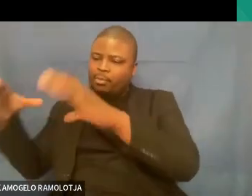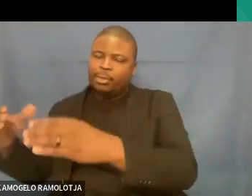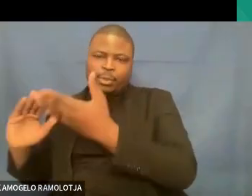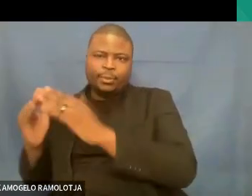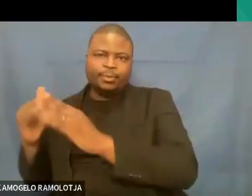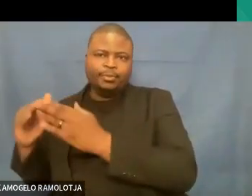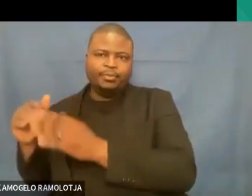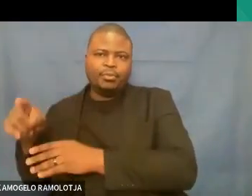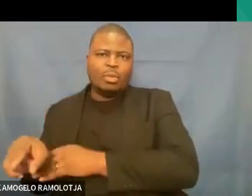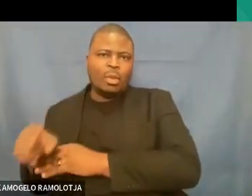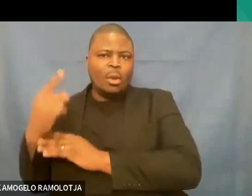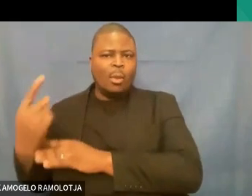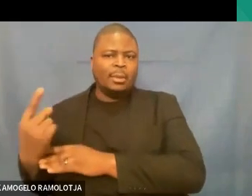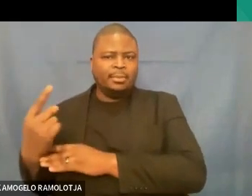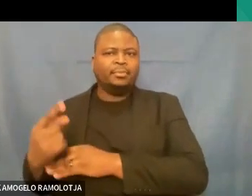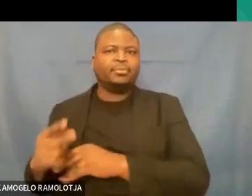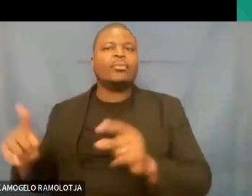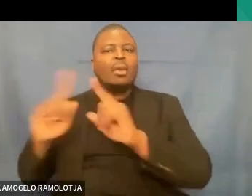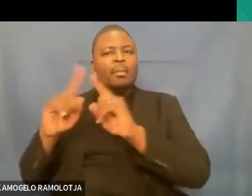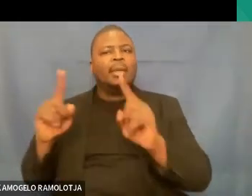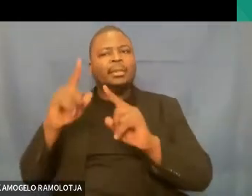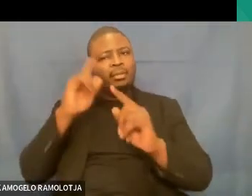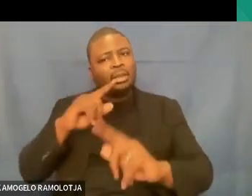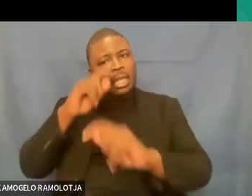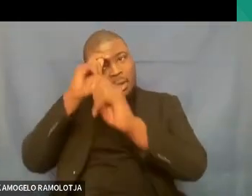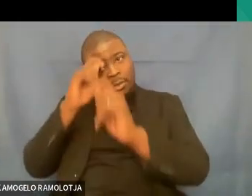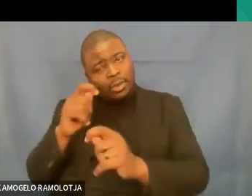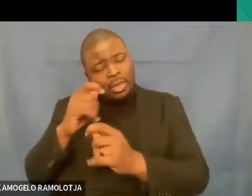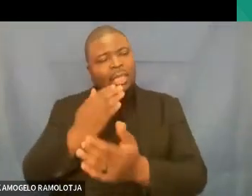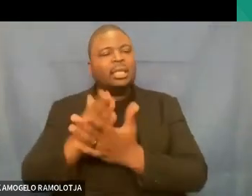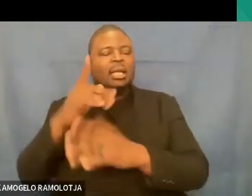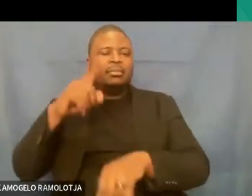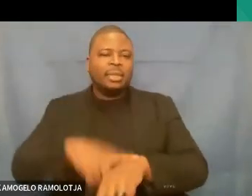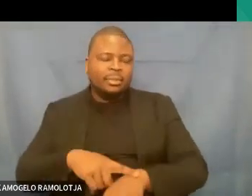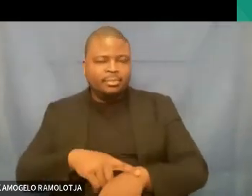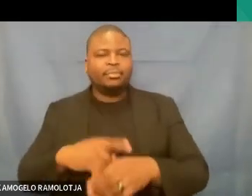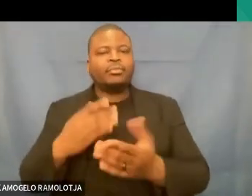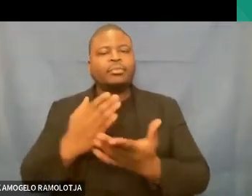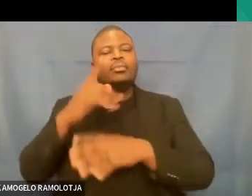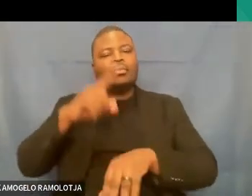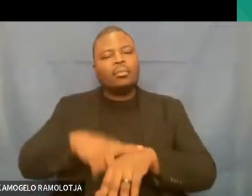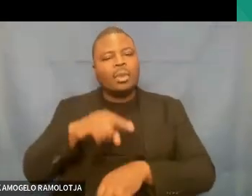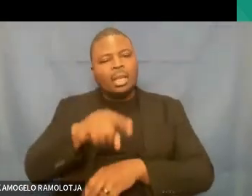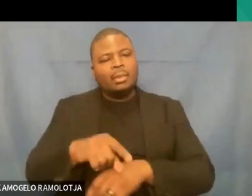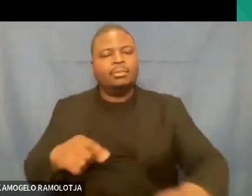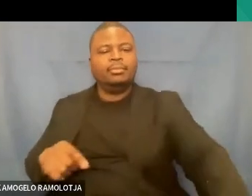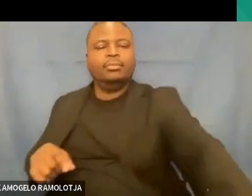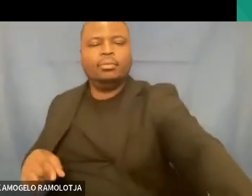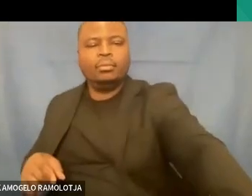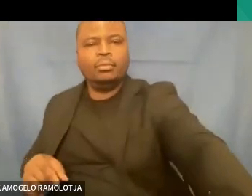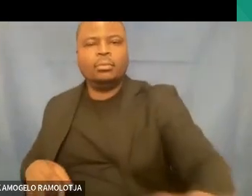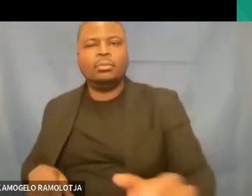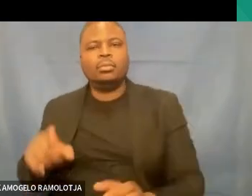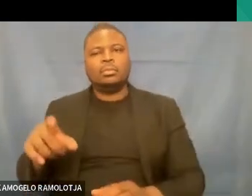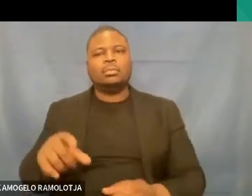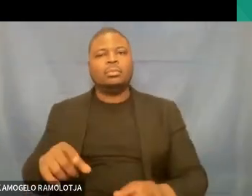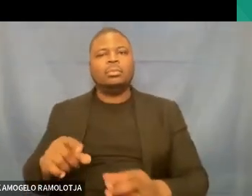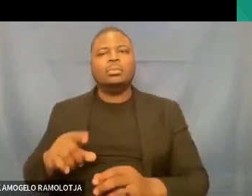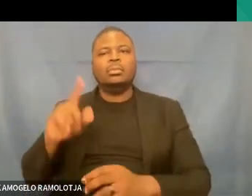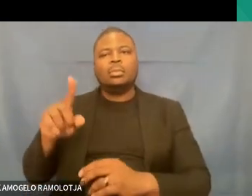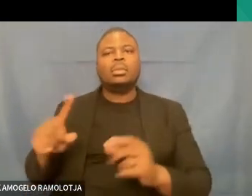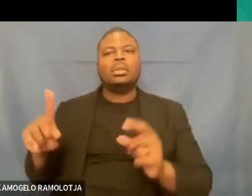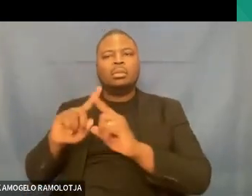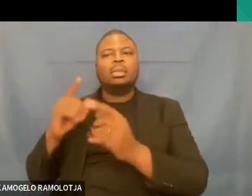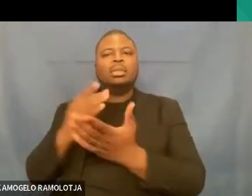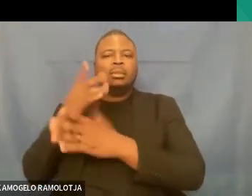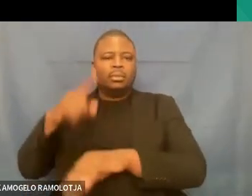sector, but acknowledging the fact that there are sometimes intersections in their lives. Transgender and youth